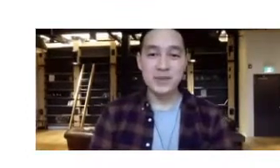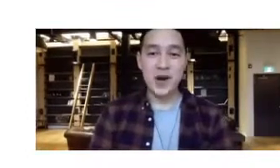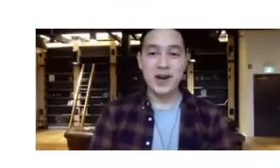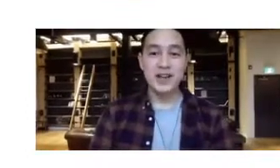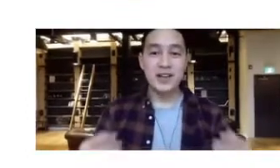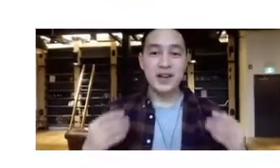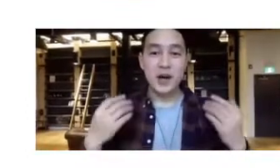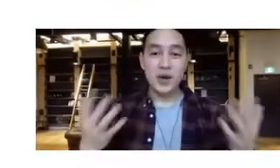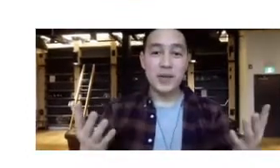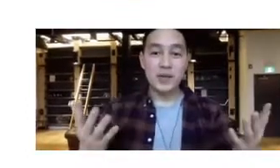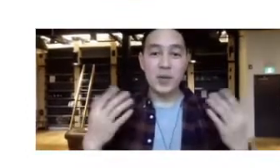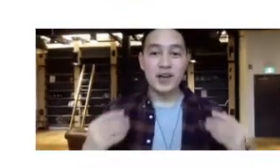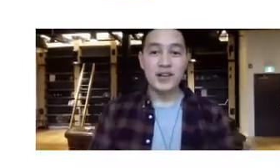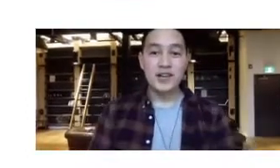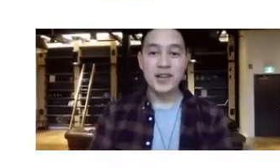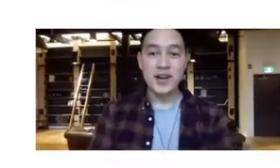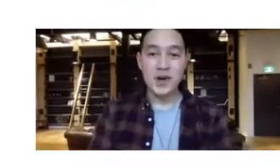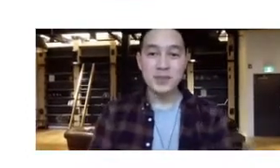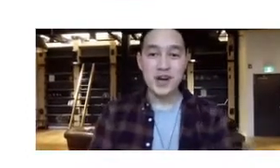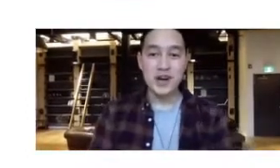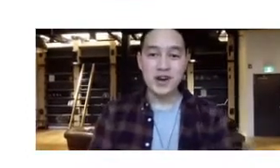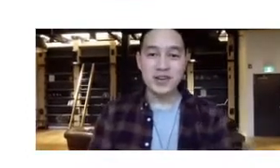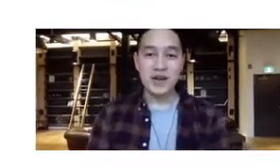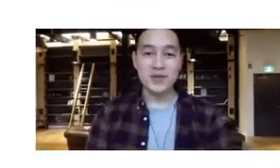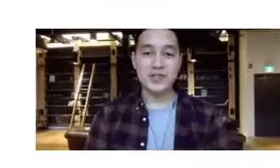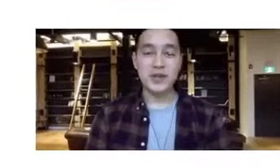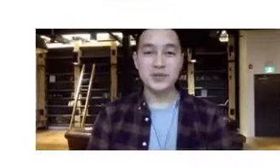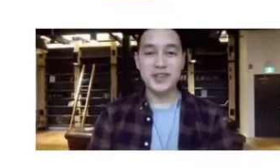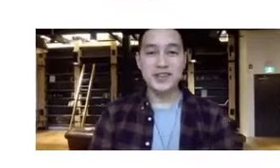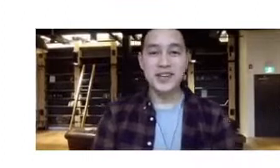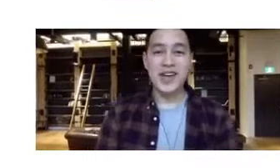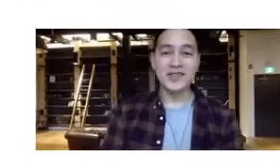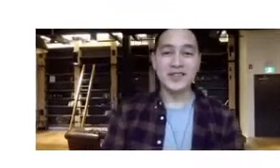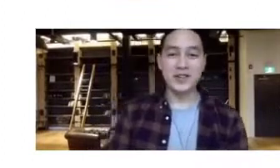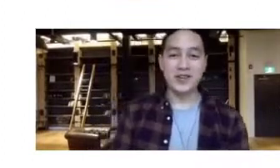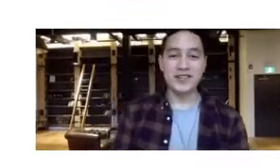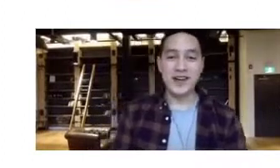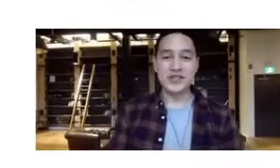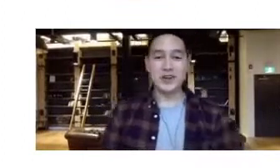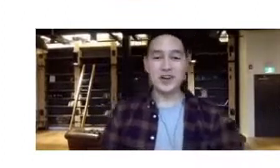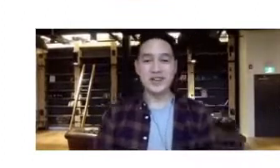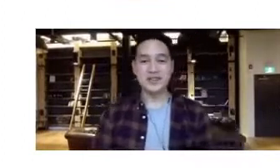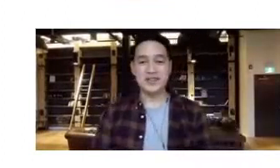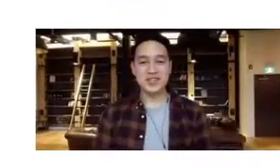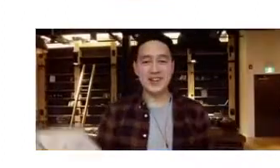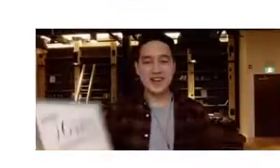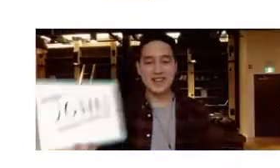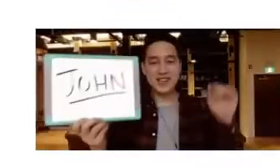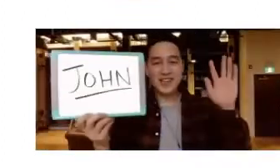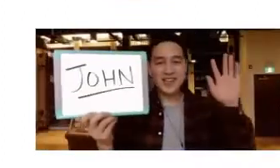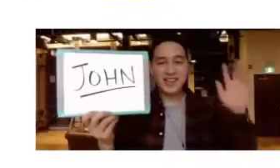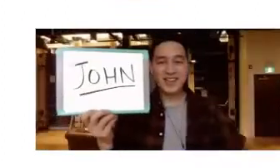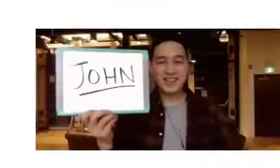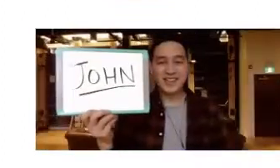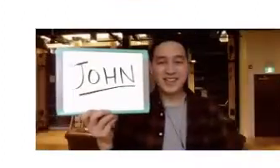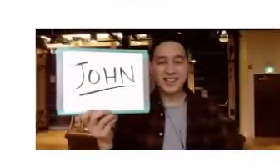stress this enough. If you just talk as if you're talking next to someone face to face, people will really enjoy the content.